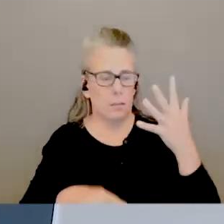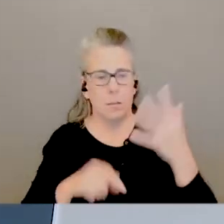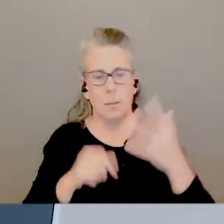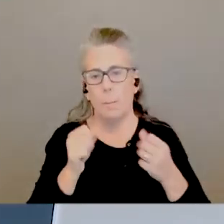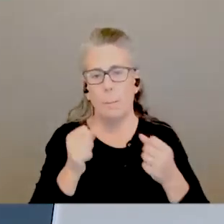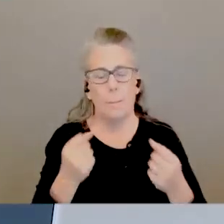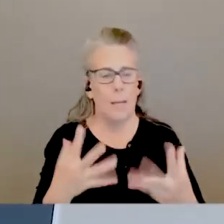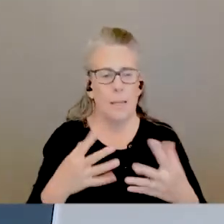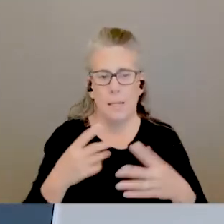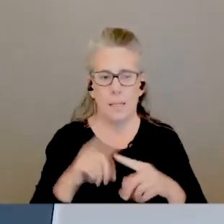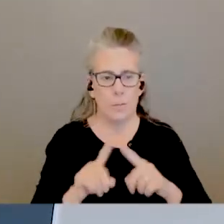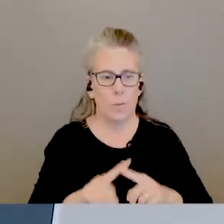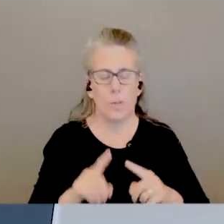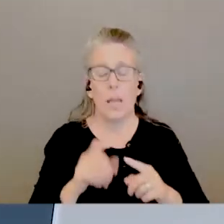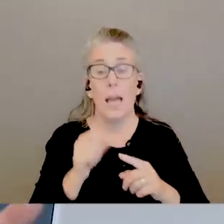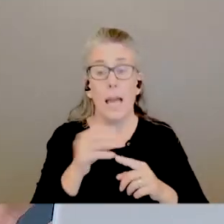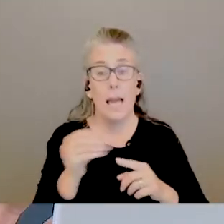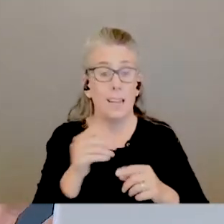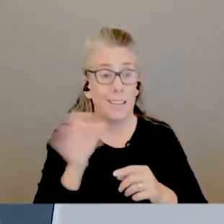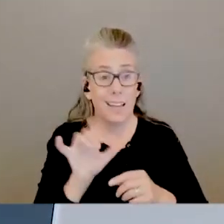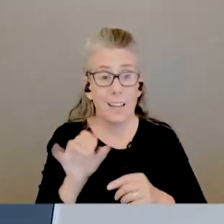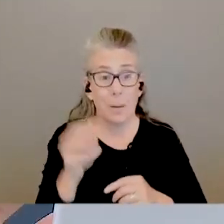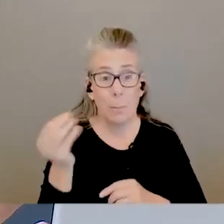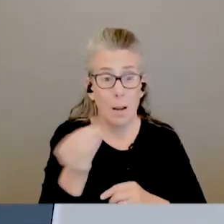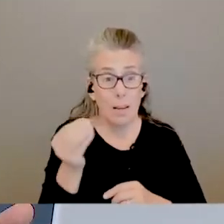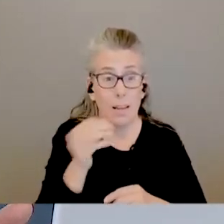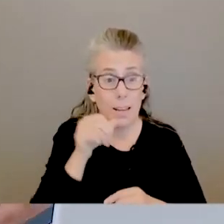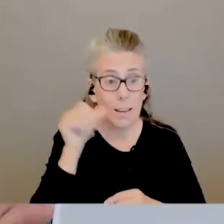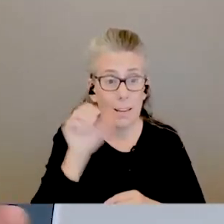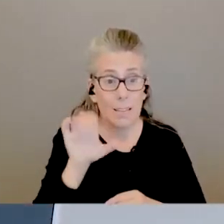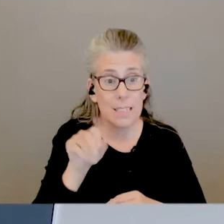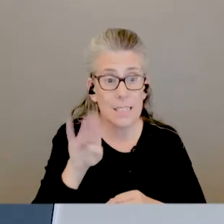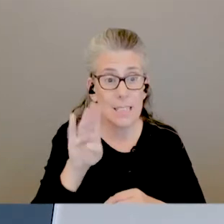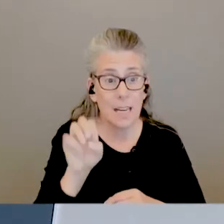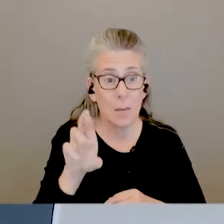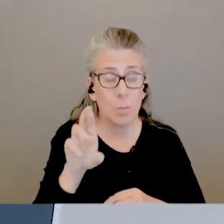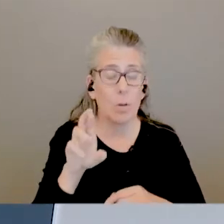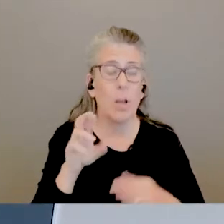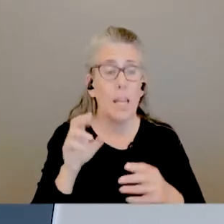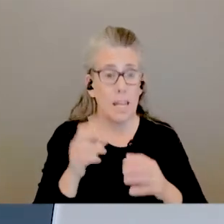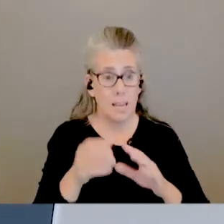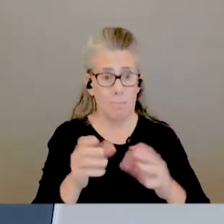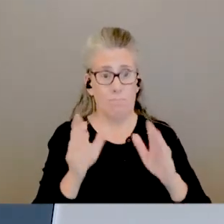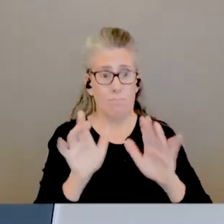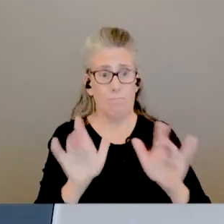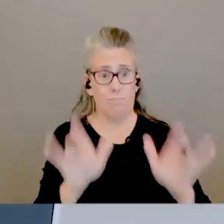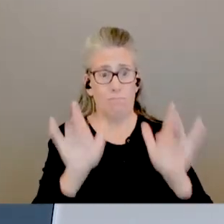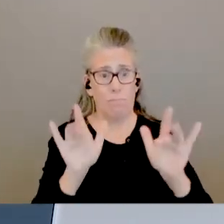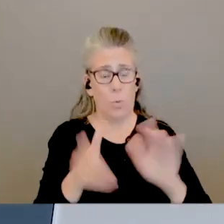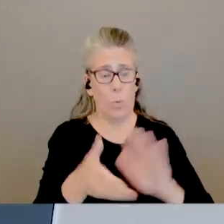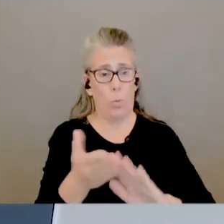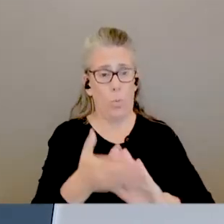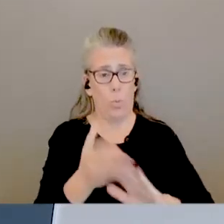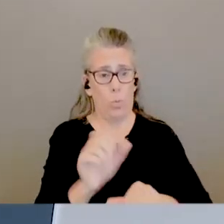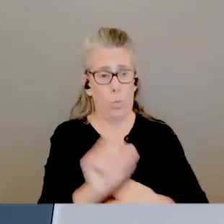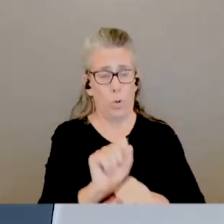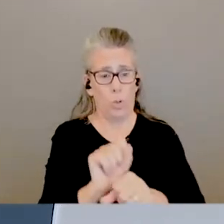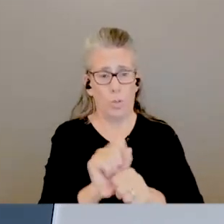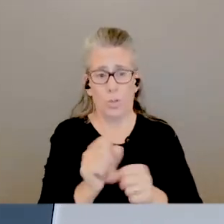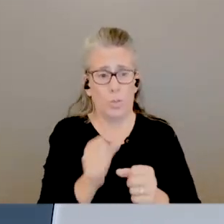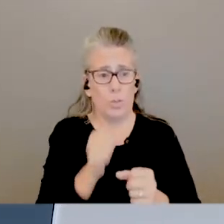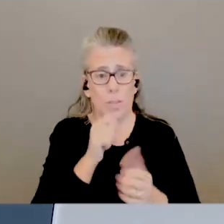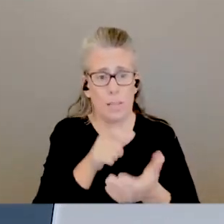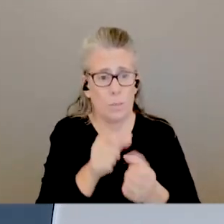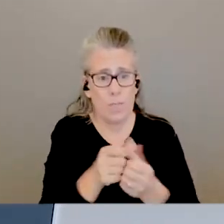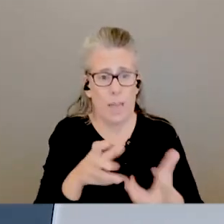it has to auto-scale, and it does auto-scale with hands-off, in an elastic way for us. So I think that's the main thing, that elasticity